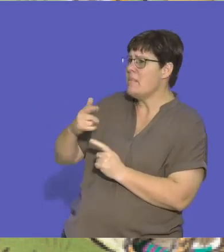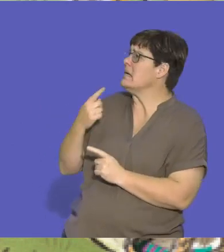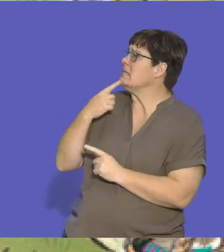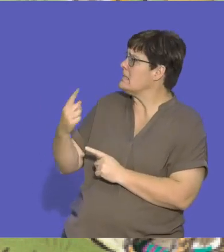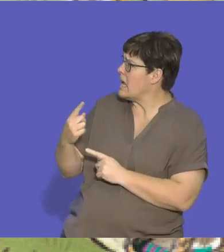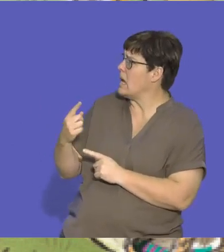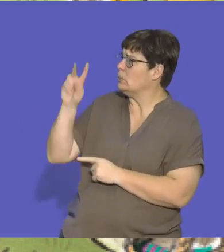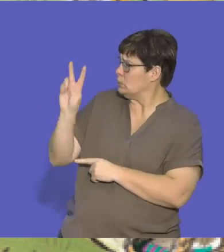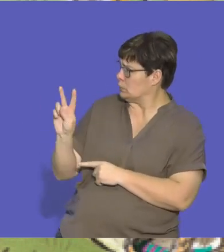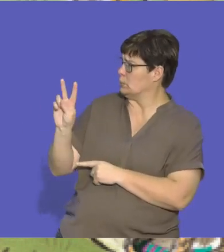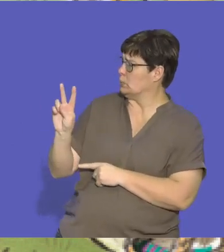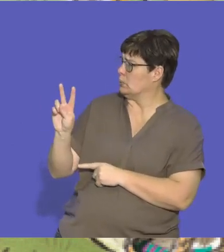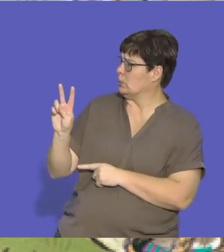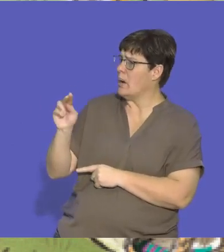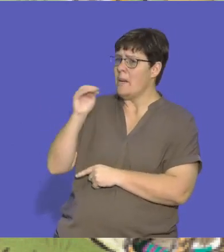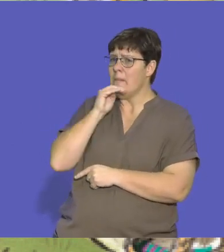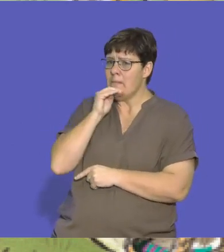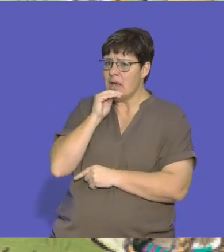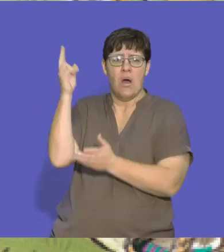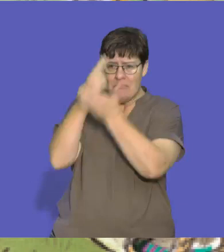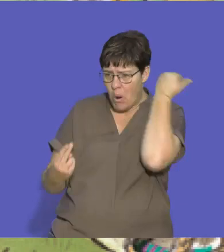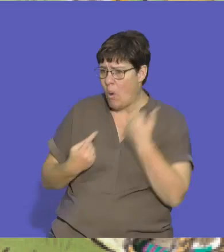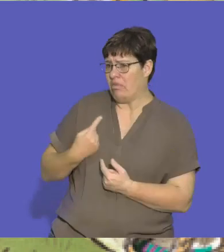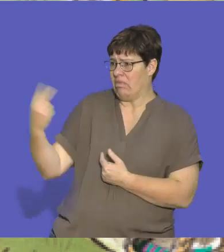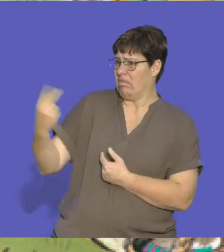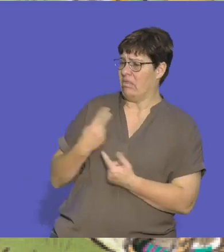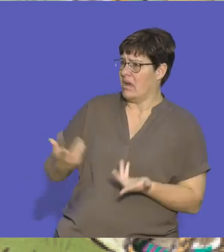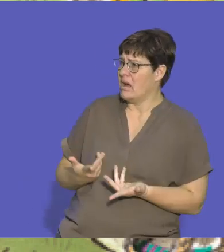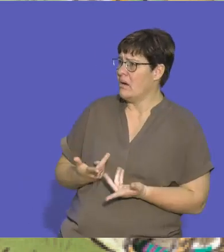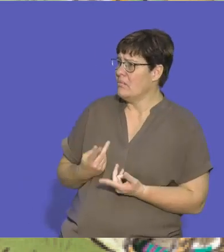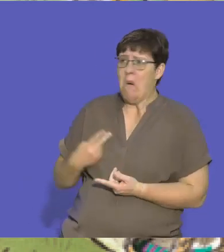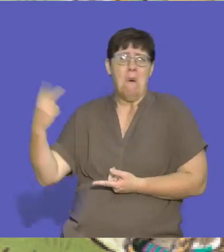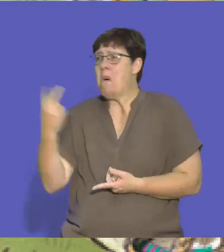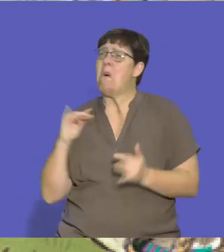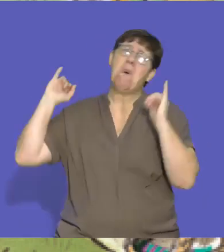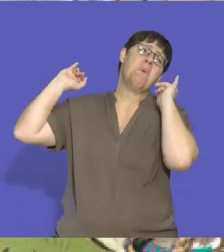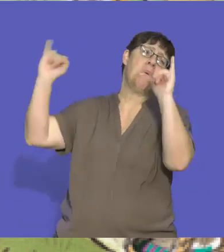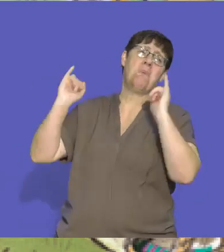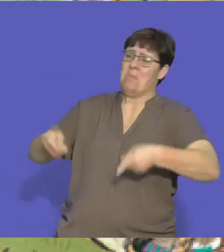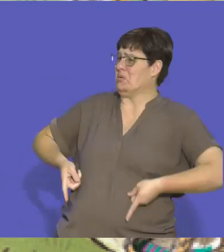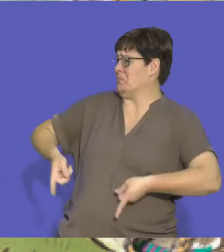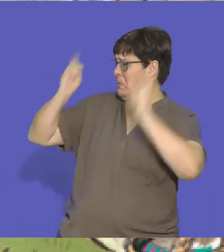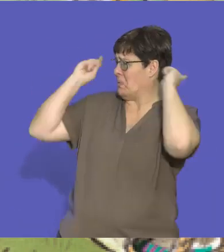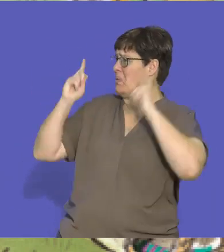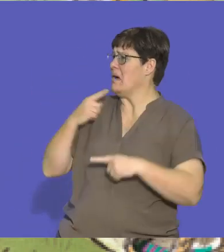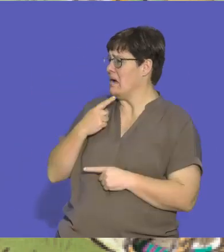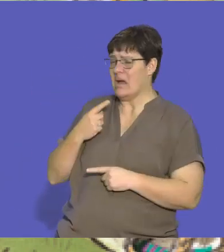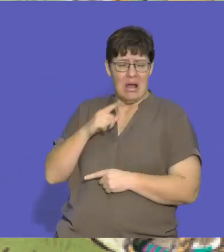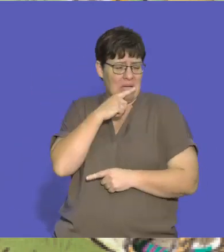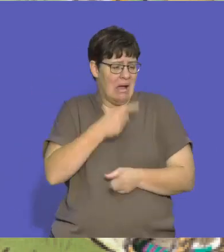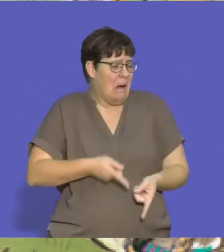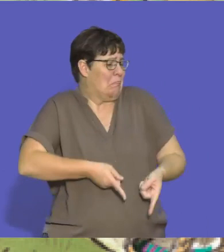It says 2. It means the note is for both of us. We're in terrible danger, screeched